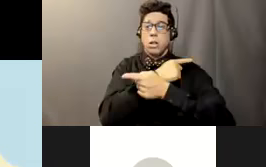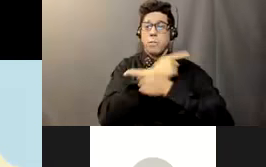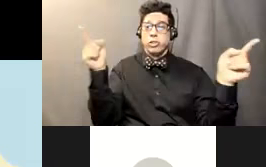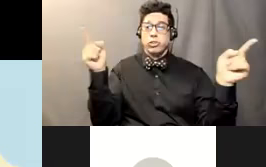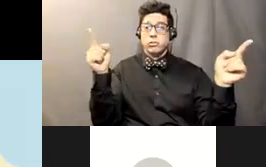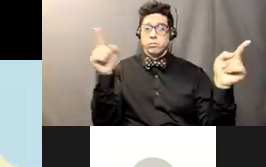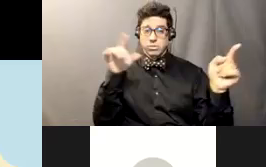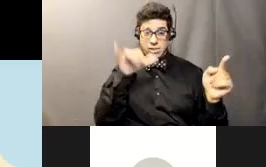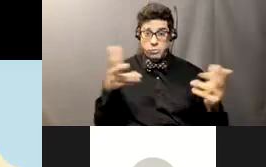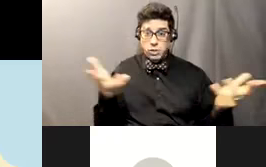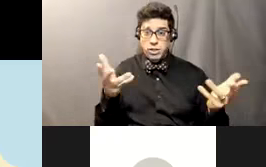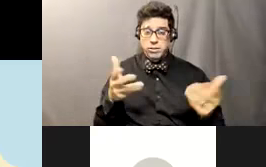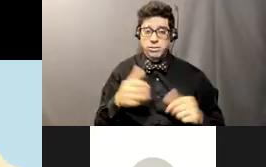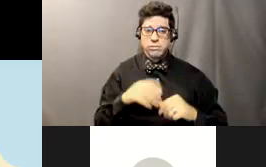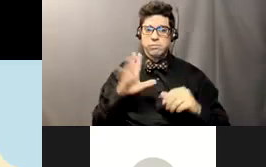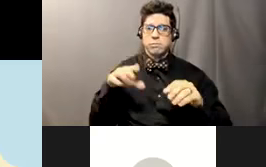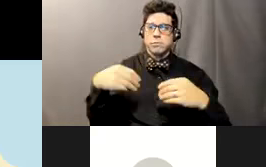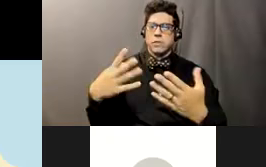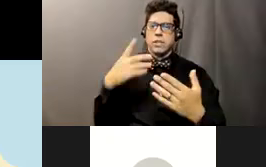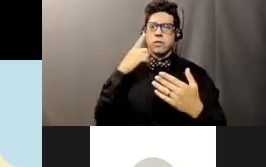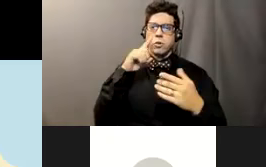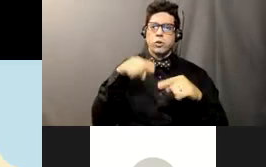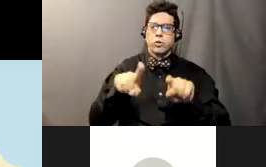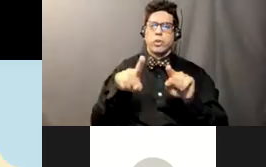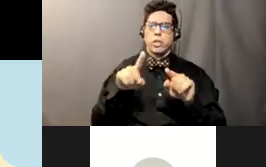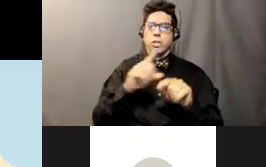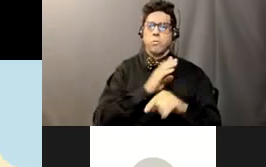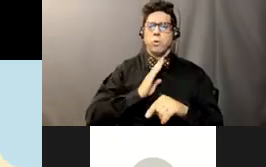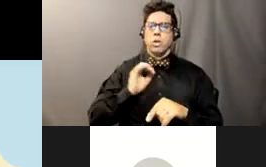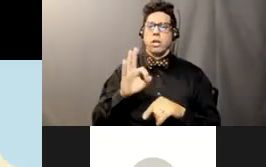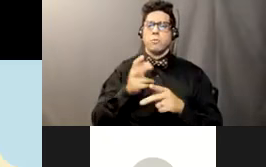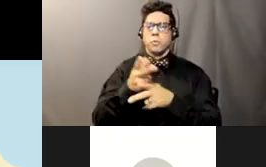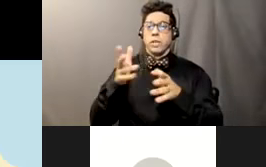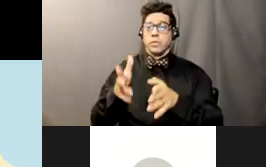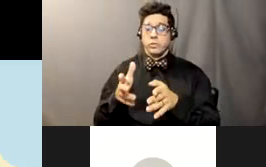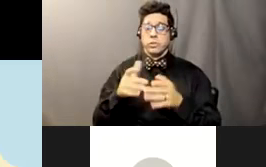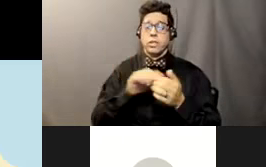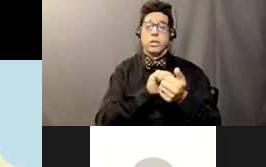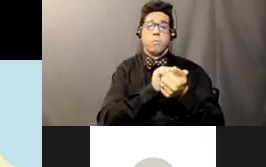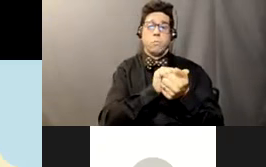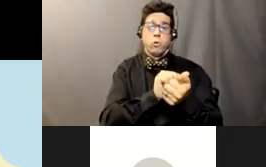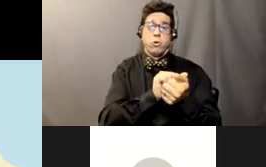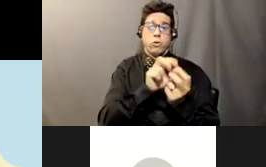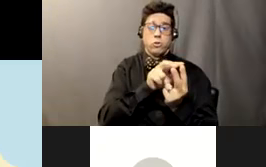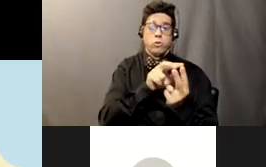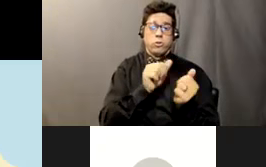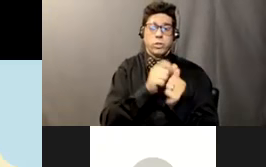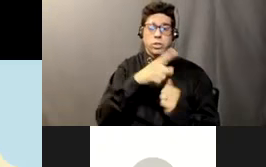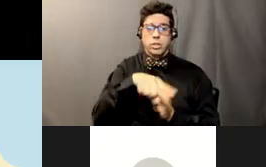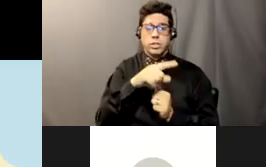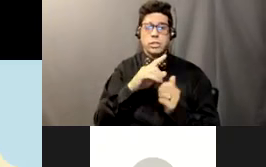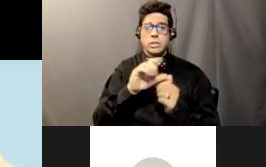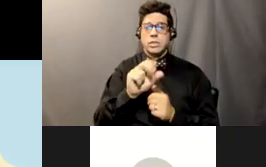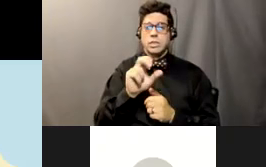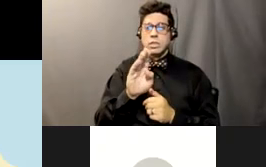was presented during the Board of Supervisors with our UHS. We partnered in a collaboration with the substance abuse programs as